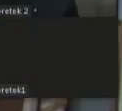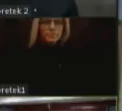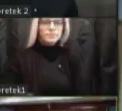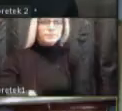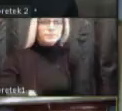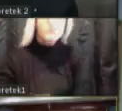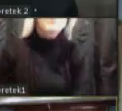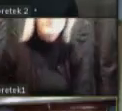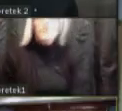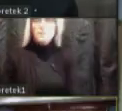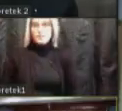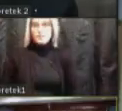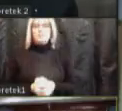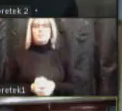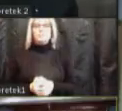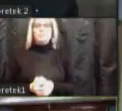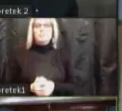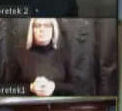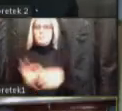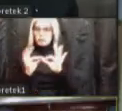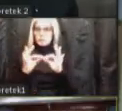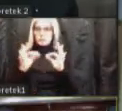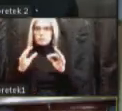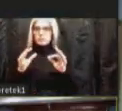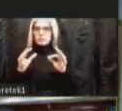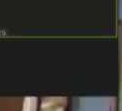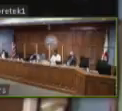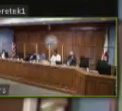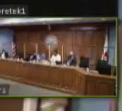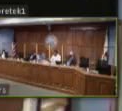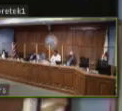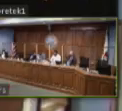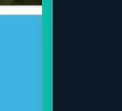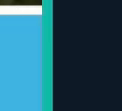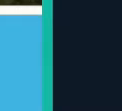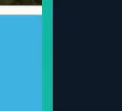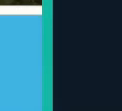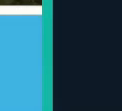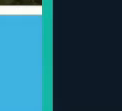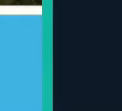We've got 4 proclamations, I think. So we are in recess until 5:45.